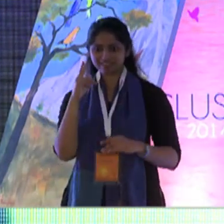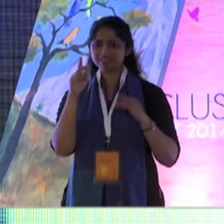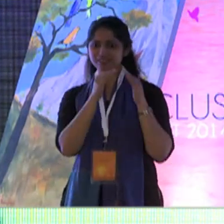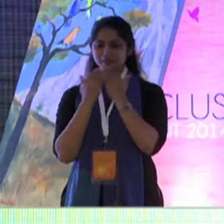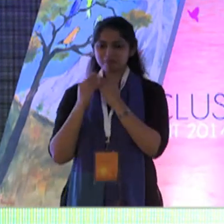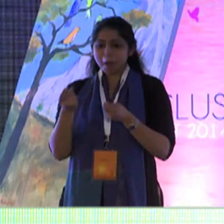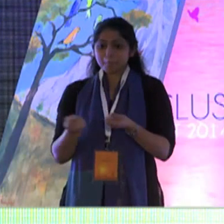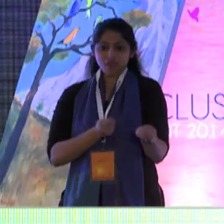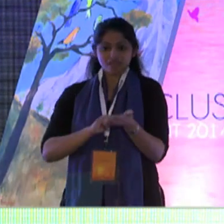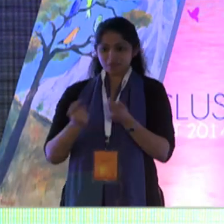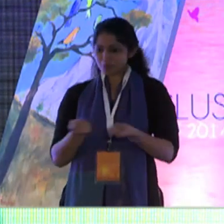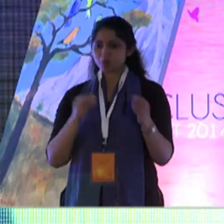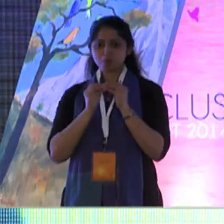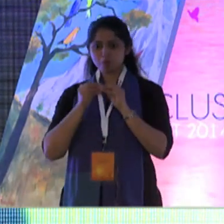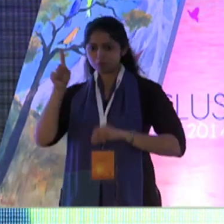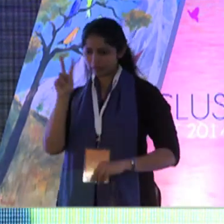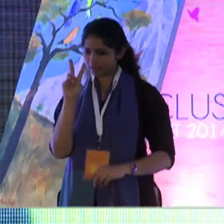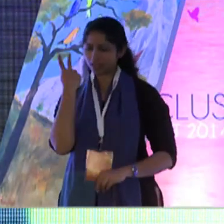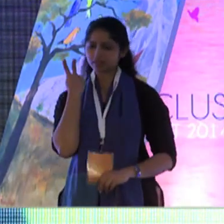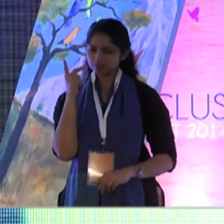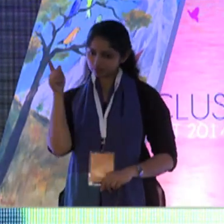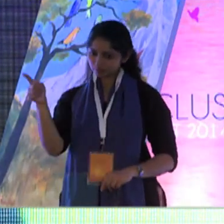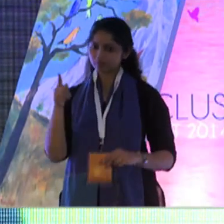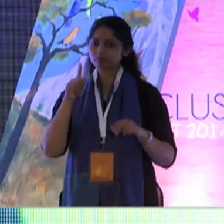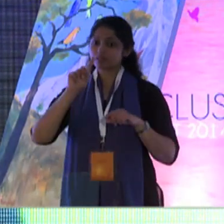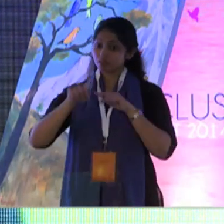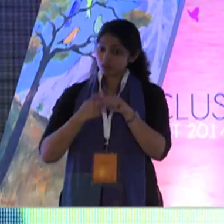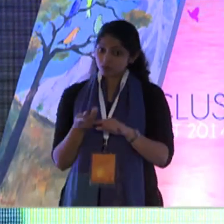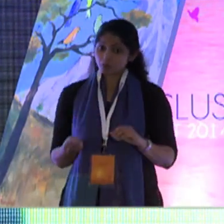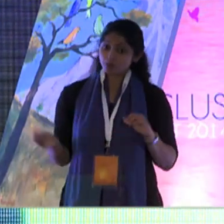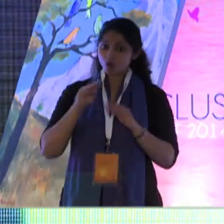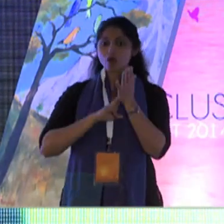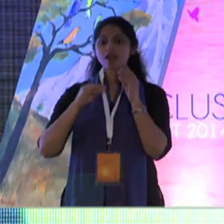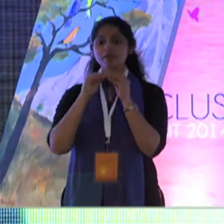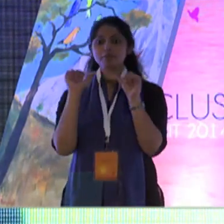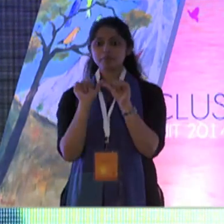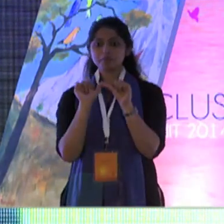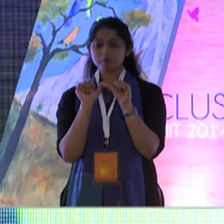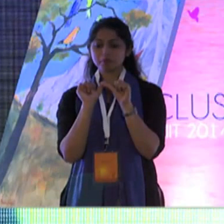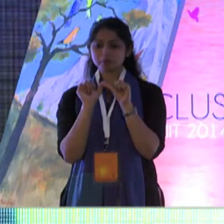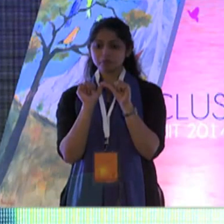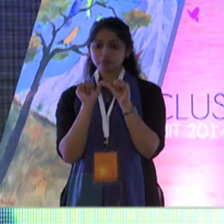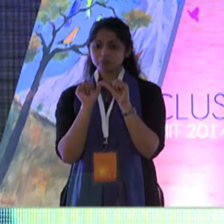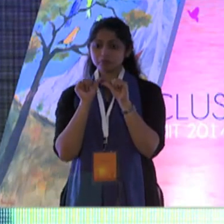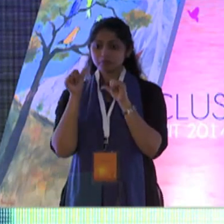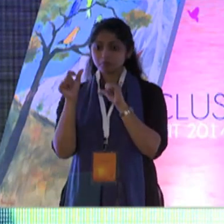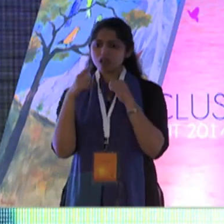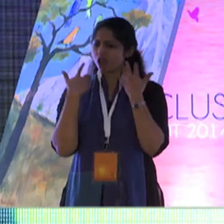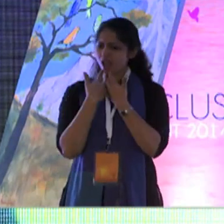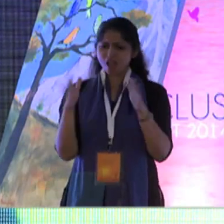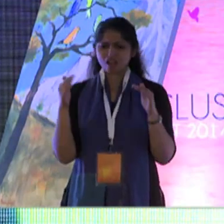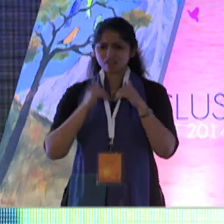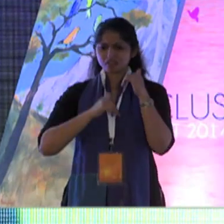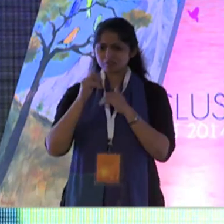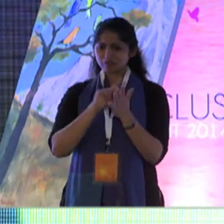Institute of Management in Mumbai and went on to earn an MBA degree on merit, not on any quota,